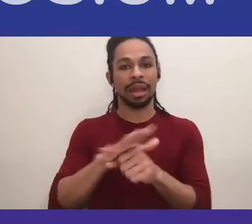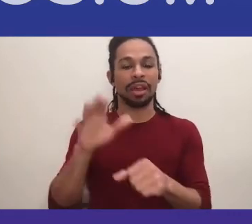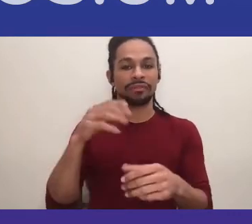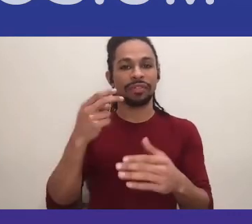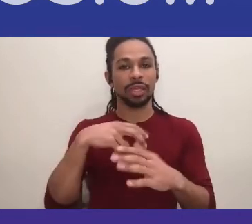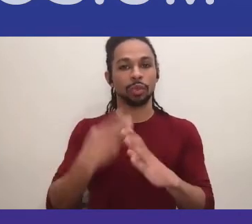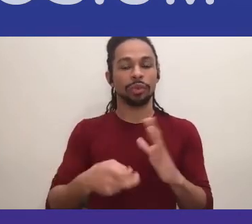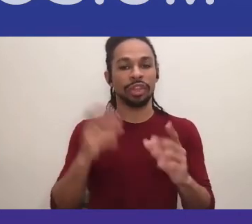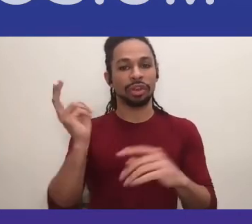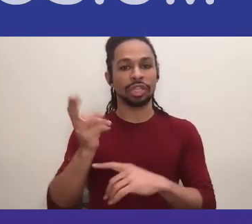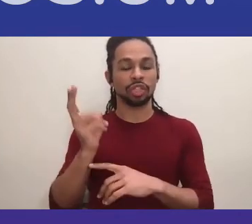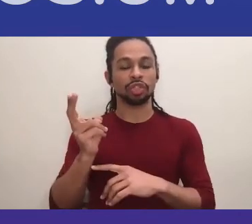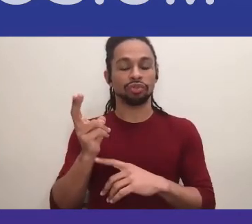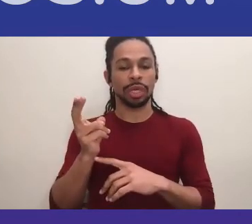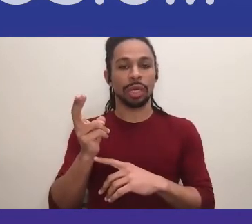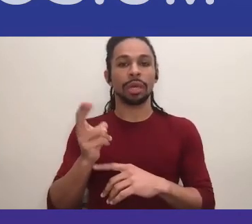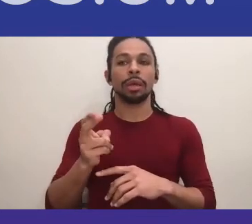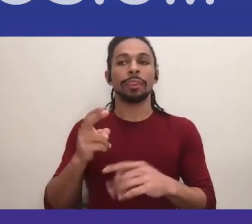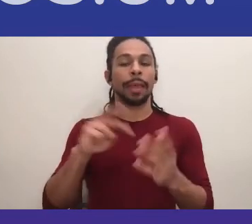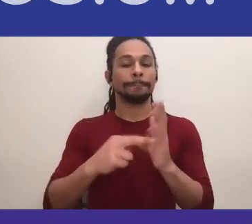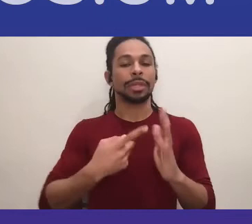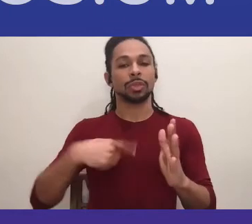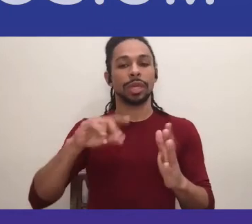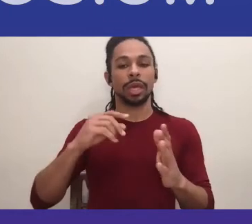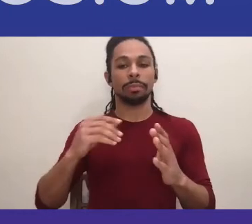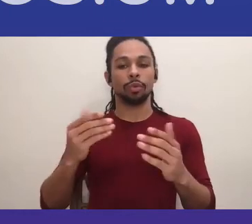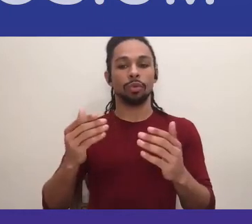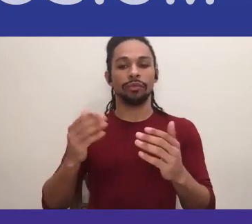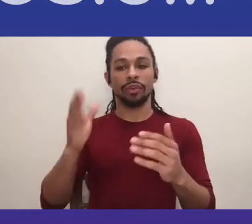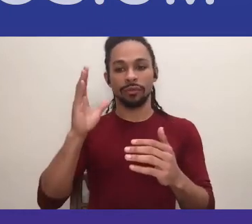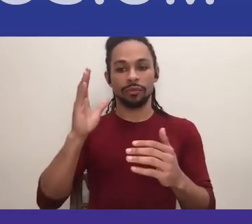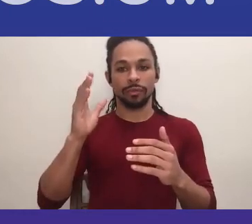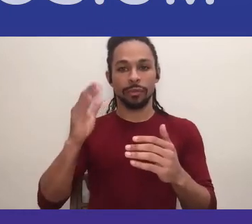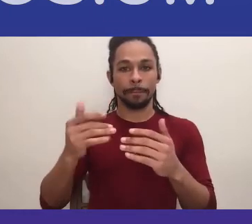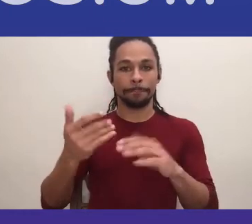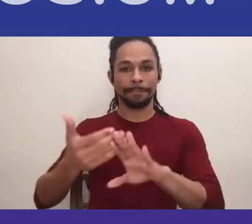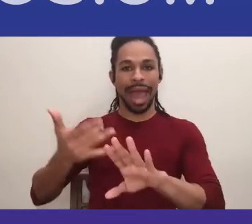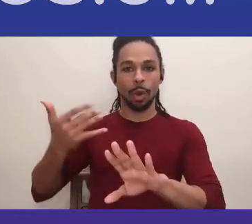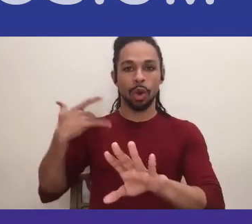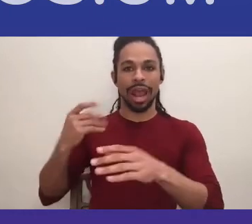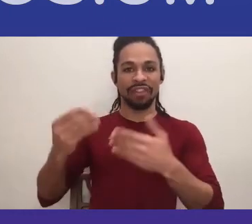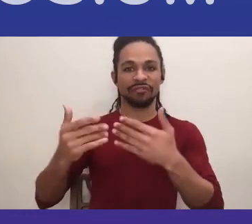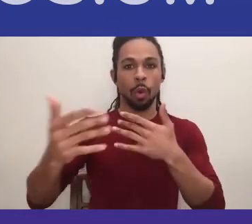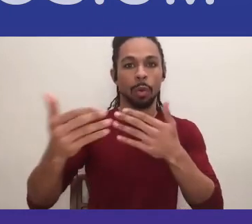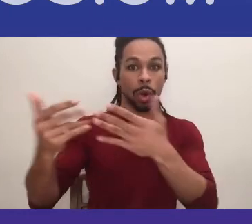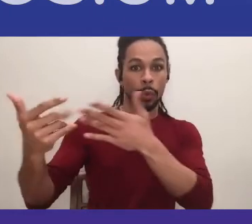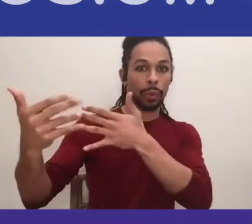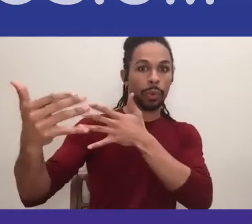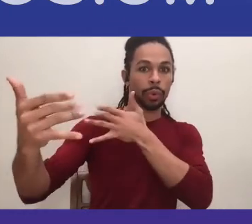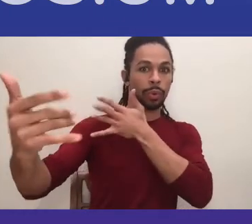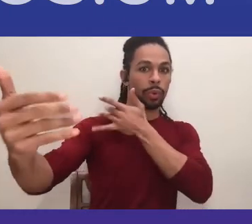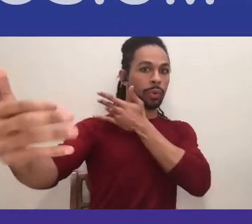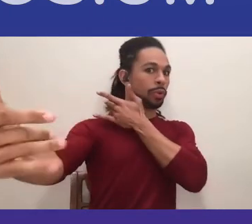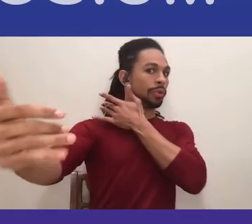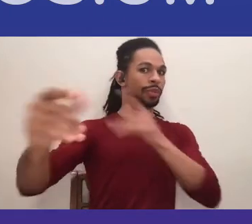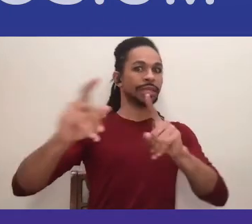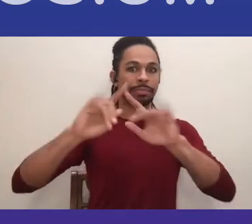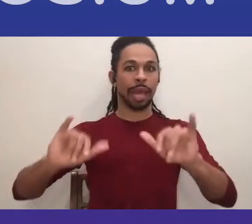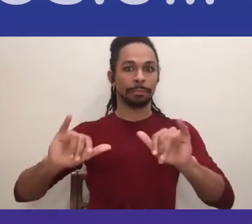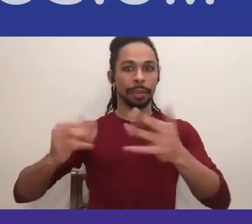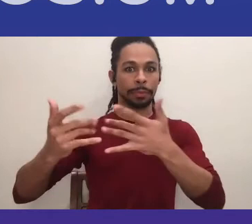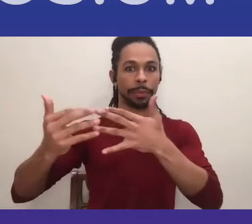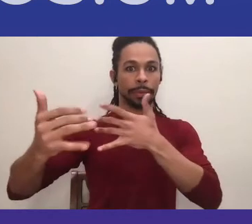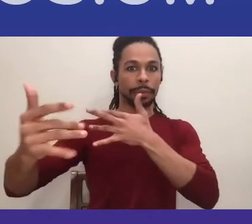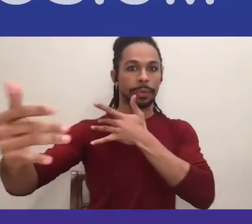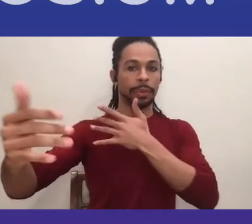and forward simultaneously. So as we are moving in whichever direction we choose to invoke, how do we